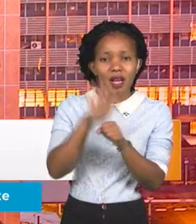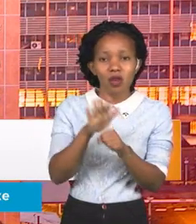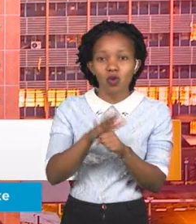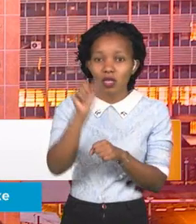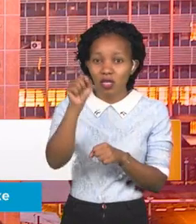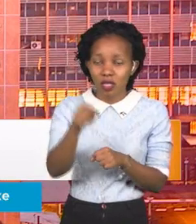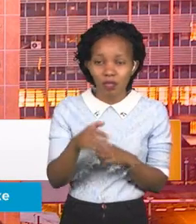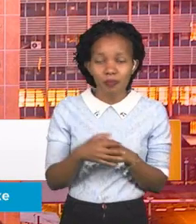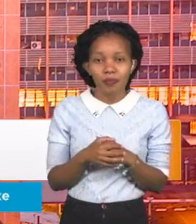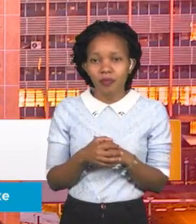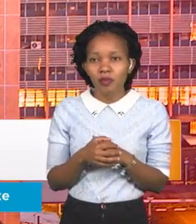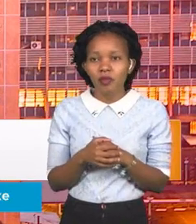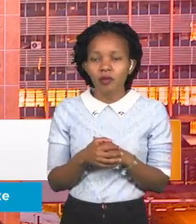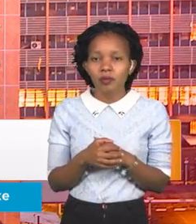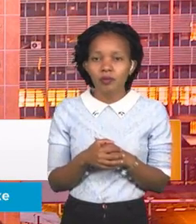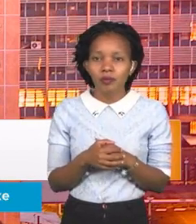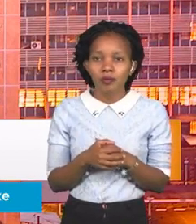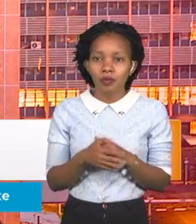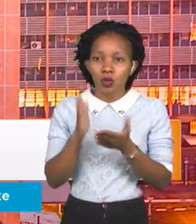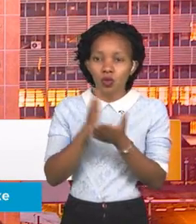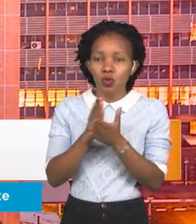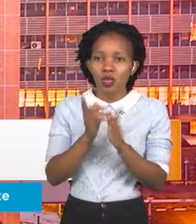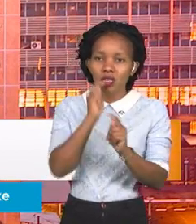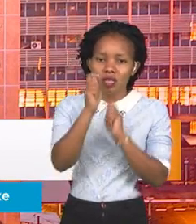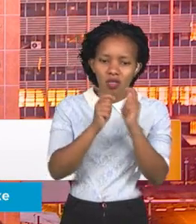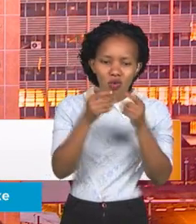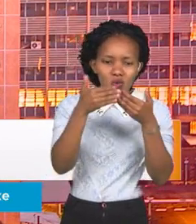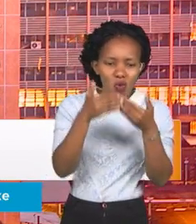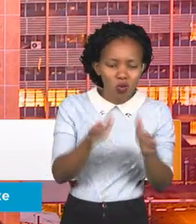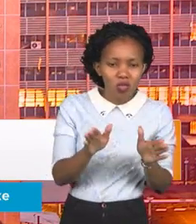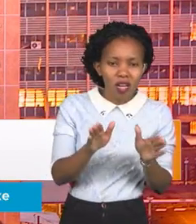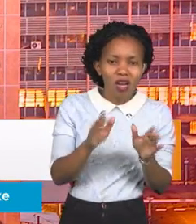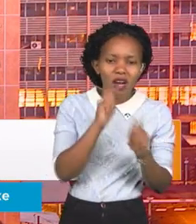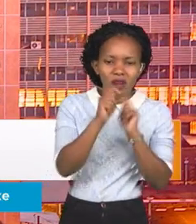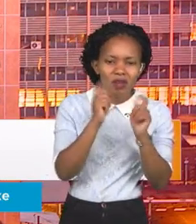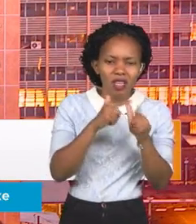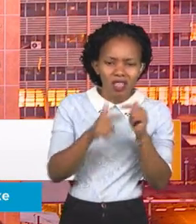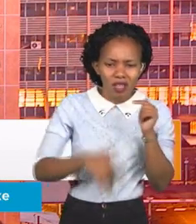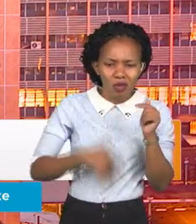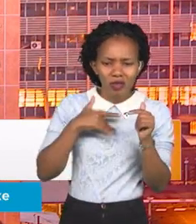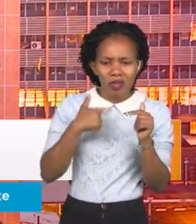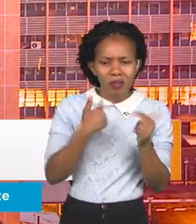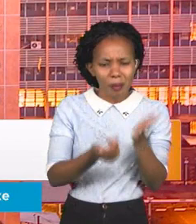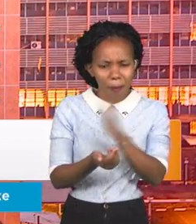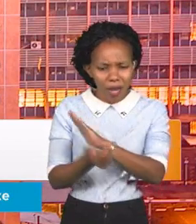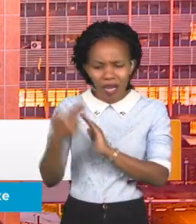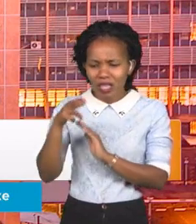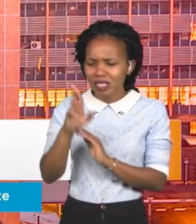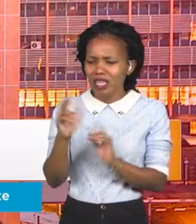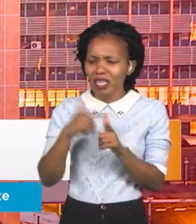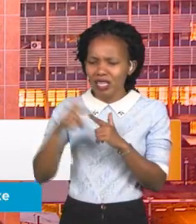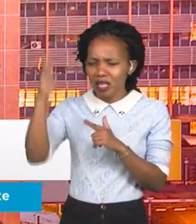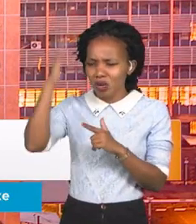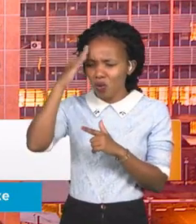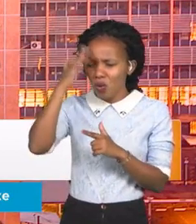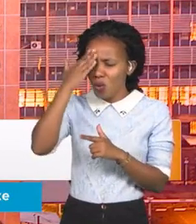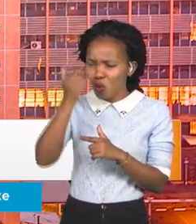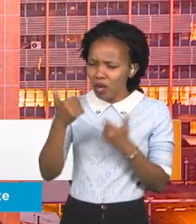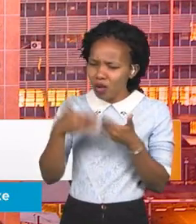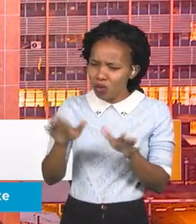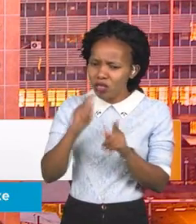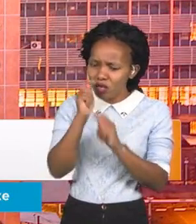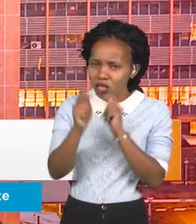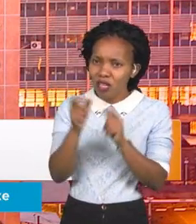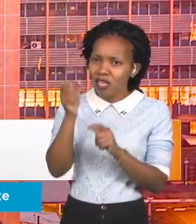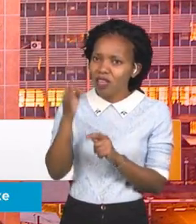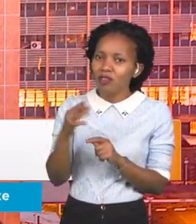You see, like where you say, you even an interview, you lose an interview and you feel you need to go to the HR. And find out. Mm-hmm. If